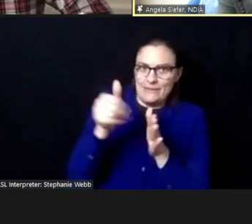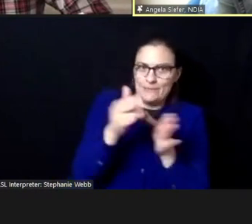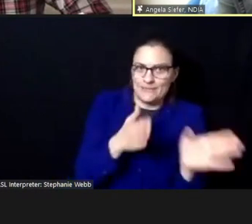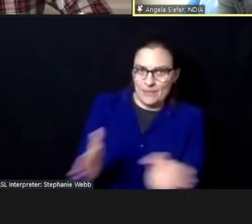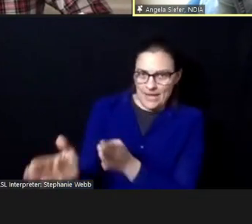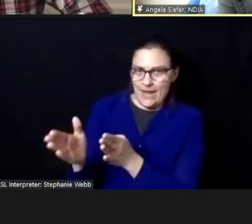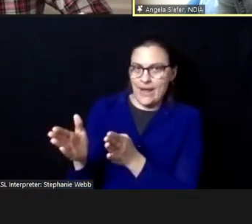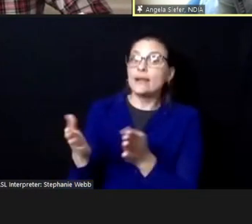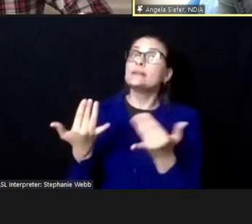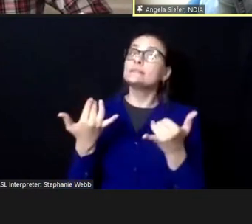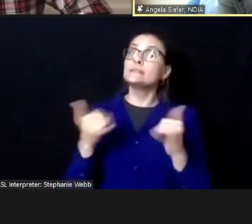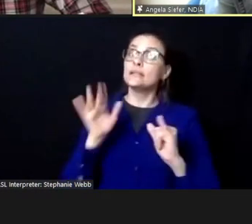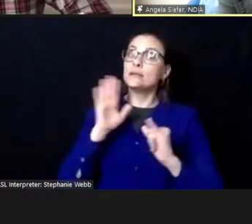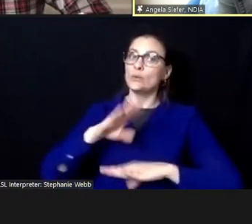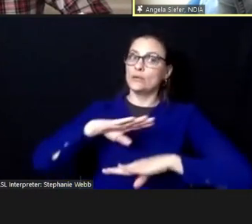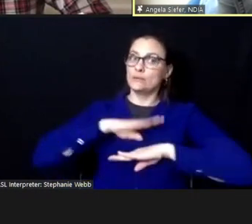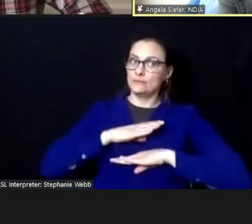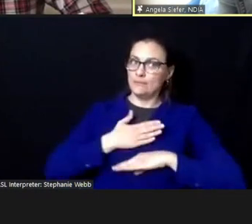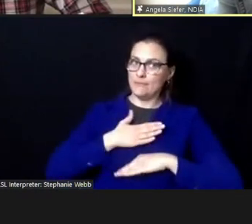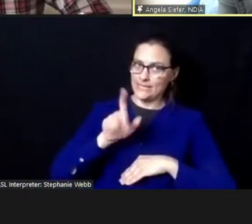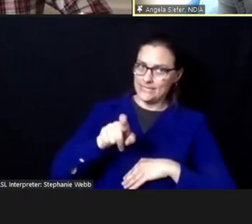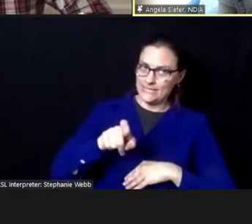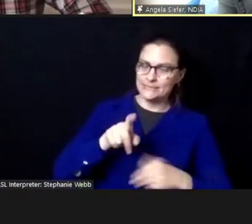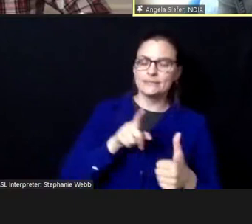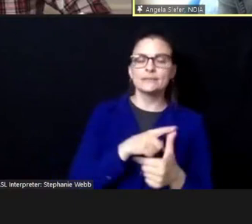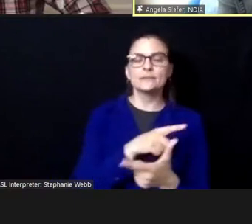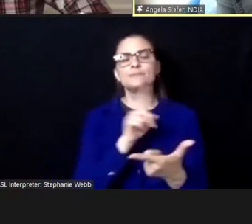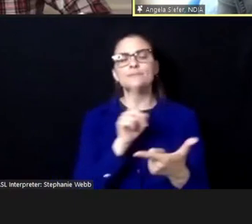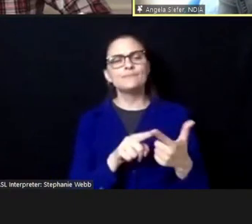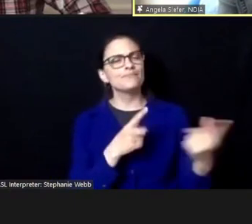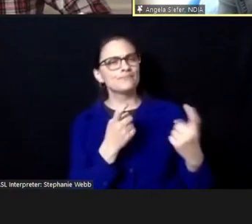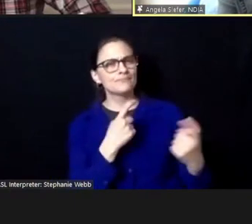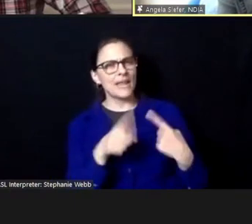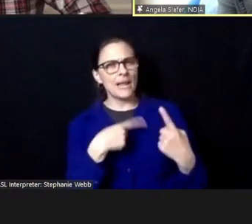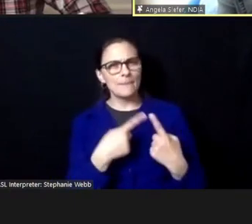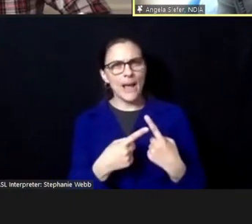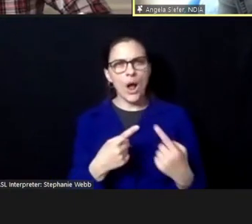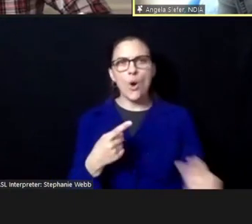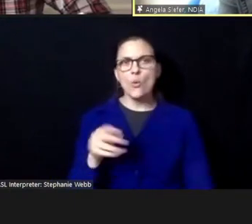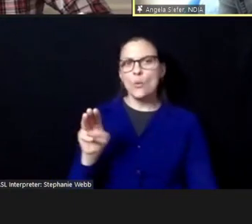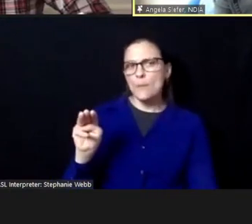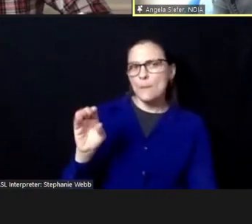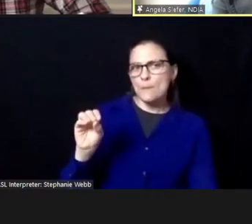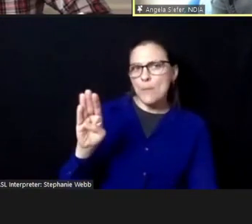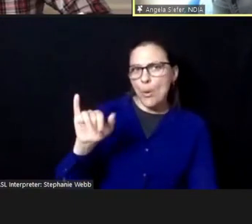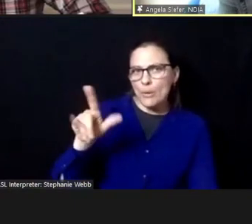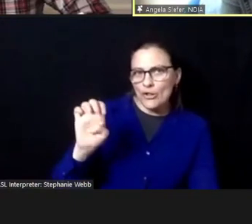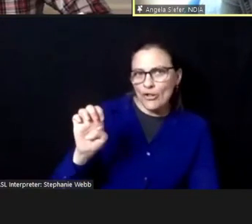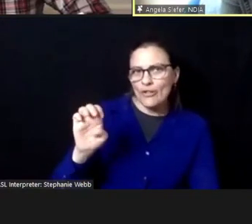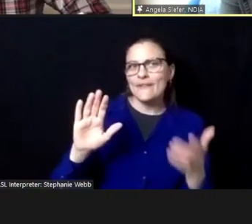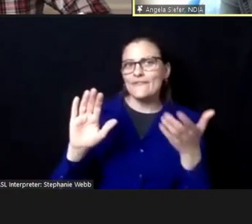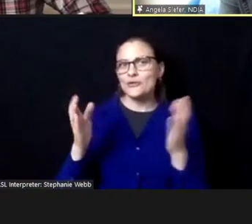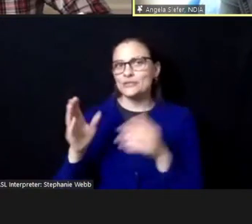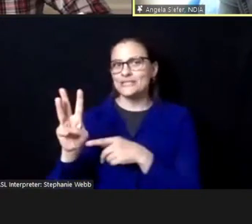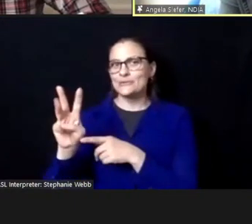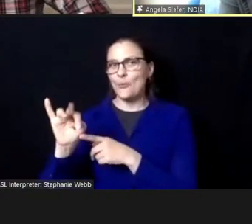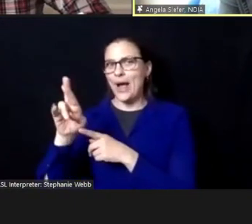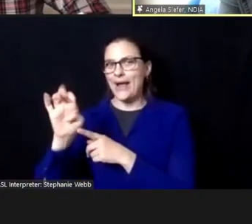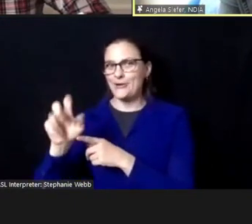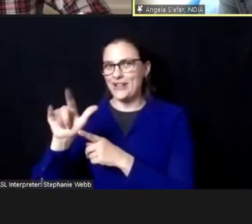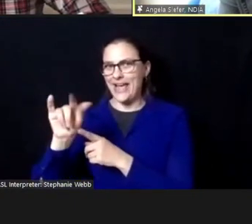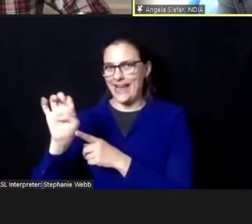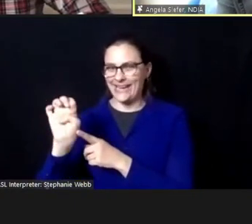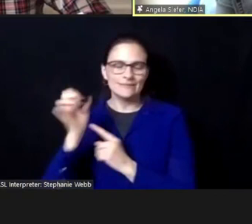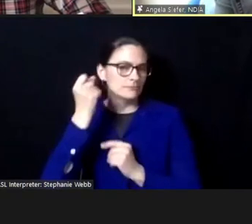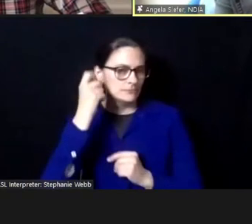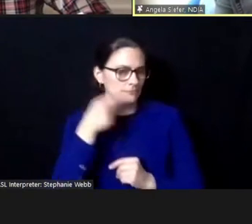mobile and wireline. So they don't use those words, right? It's more, tell me the difference between a Spectrum account and my